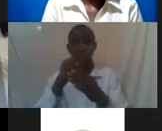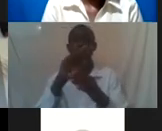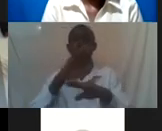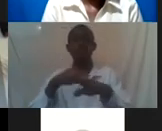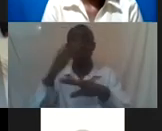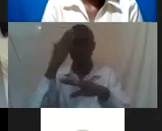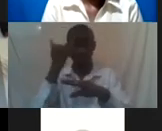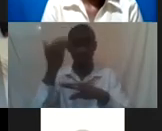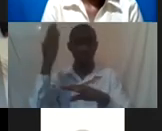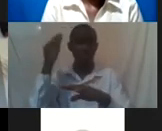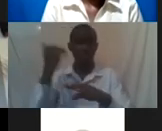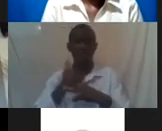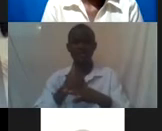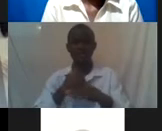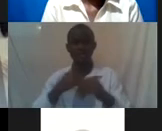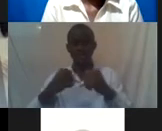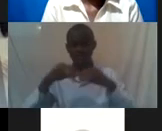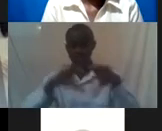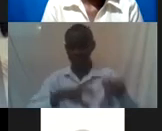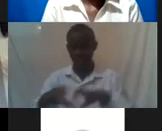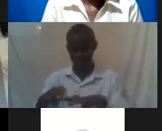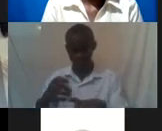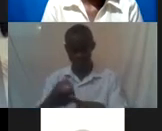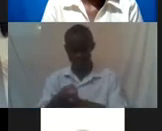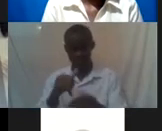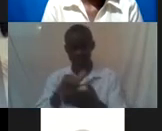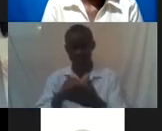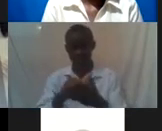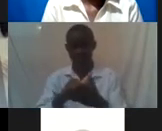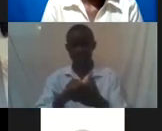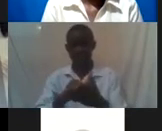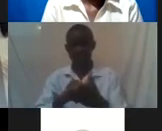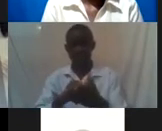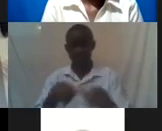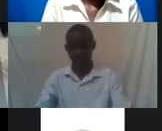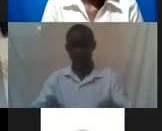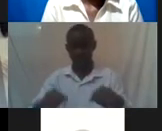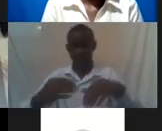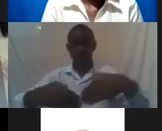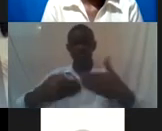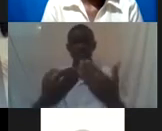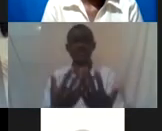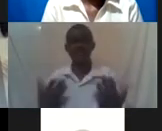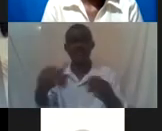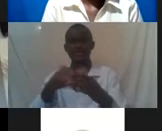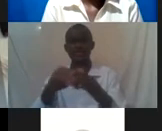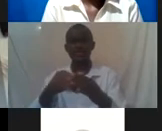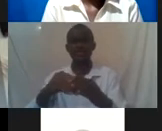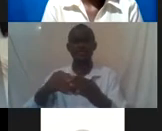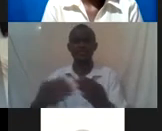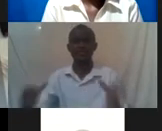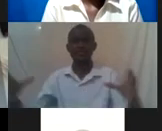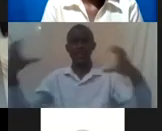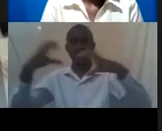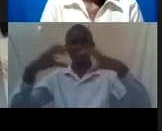from the fact that the auditor presents these things in the National Assembly, but it takes very long to have them